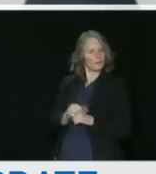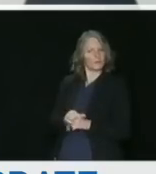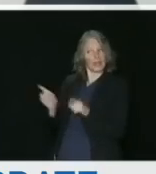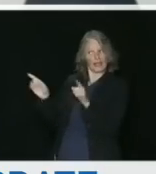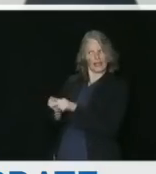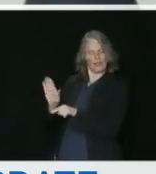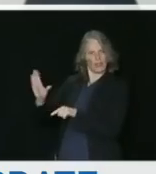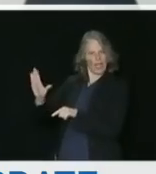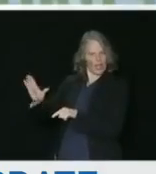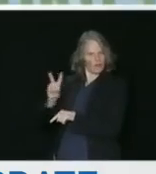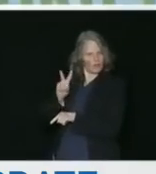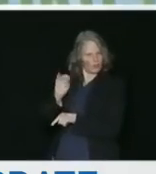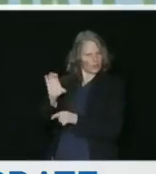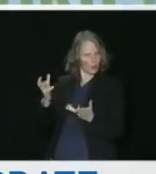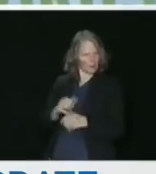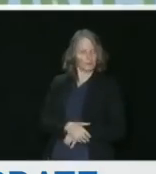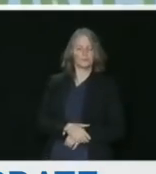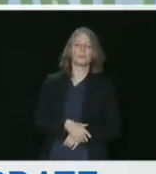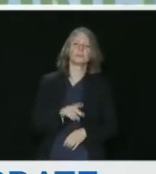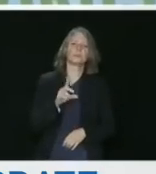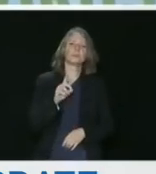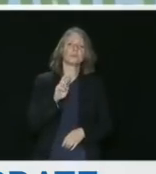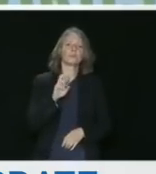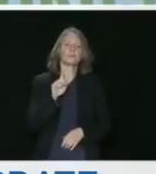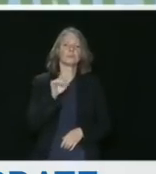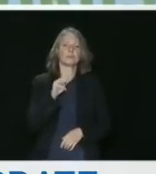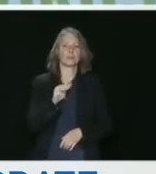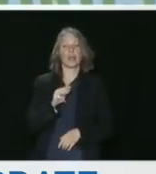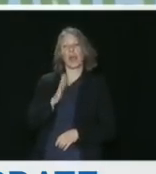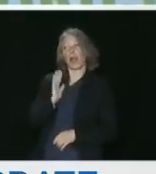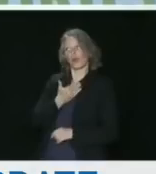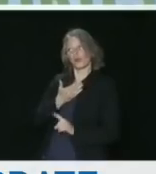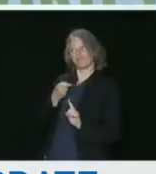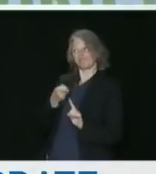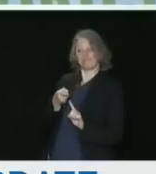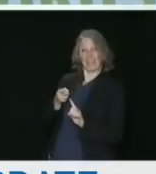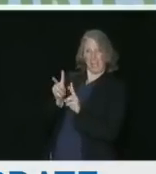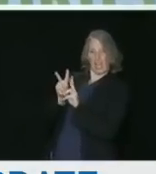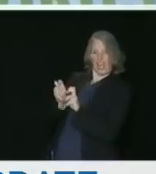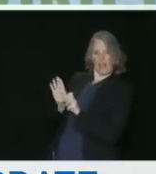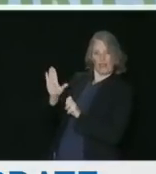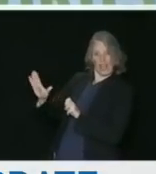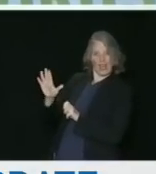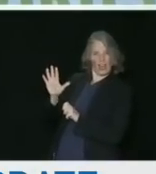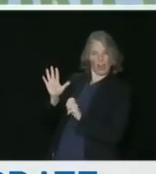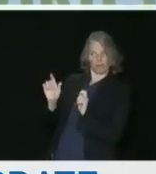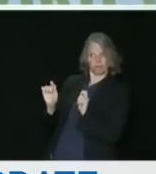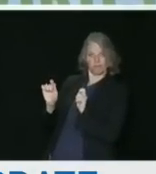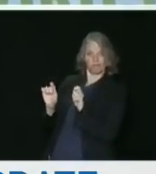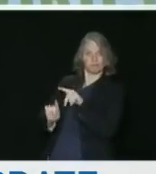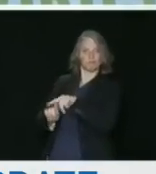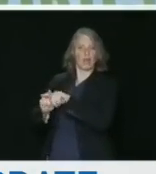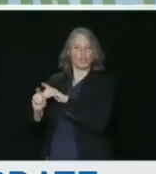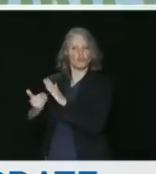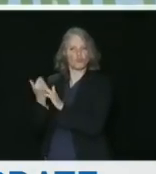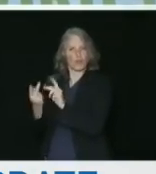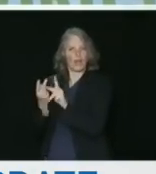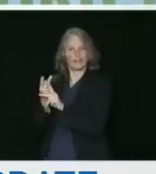Yes, I think the bottom line is there's not enough understanding of this variant. Of